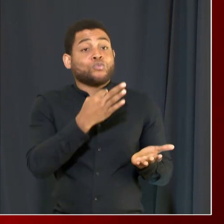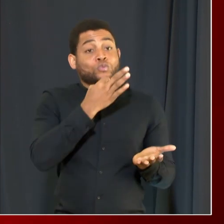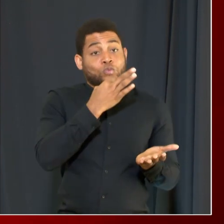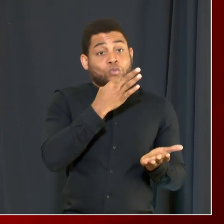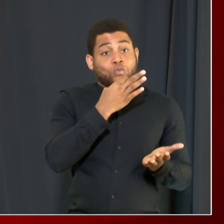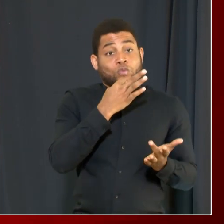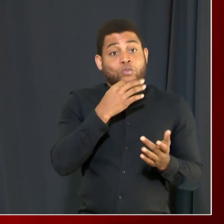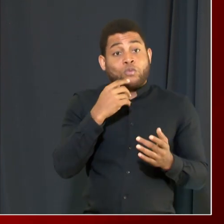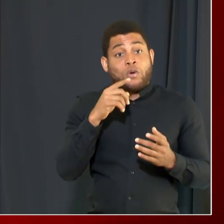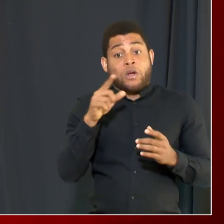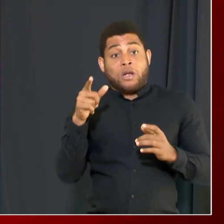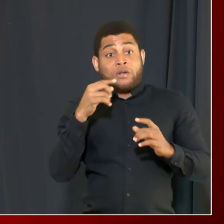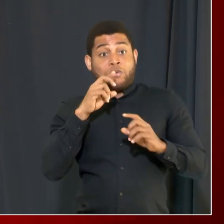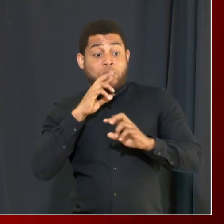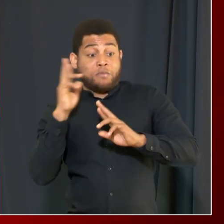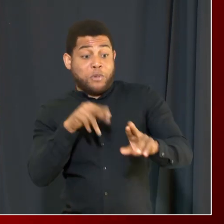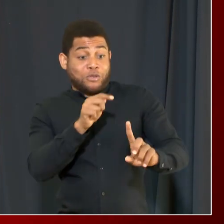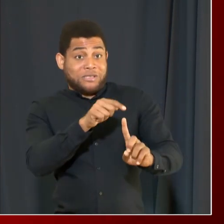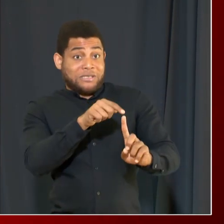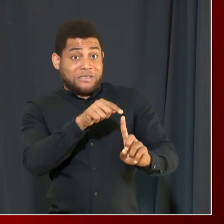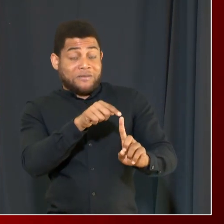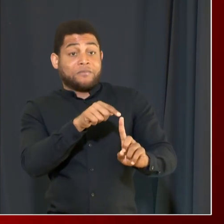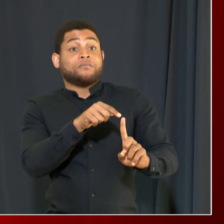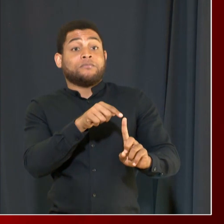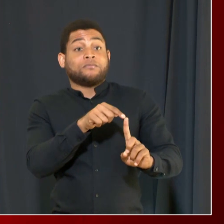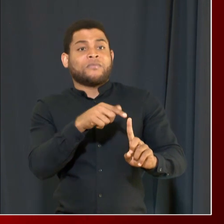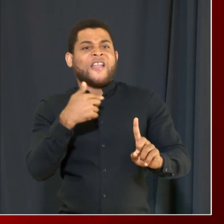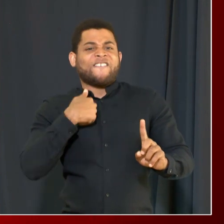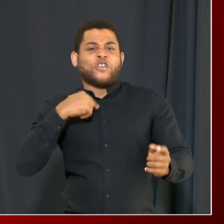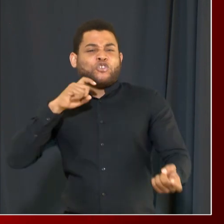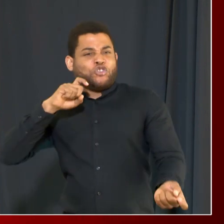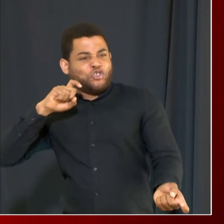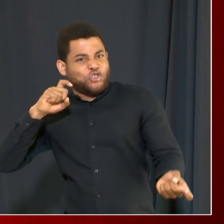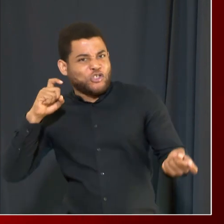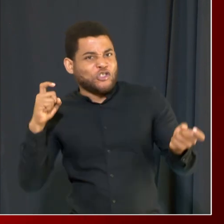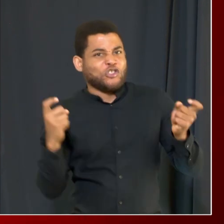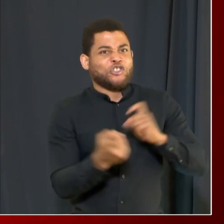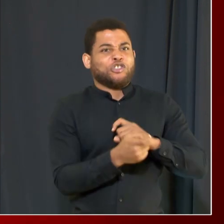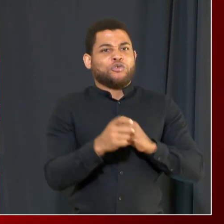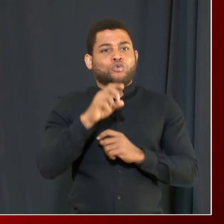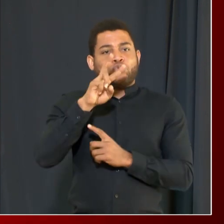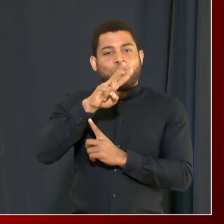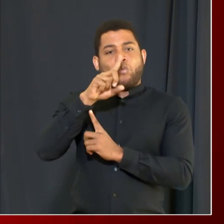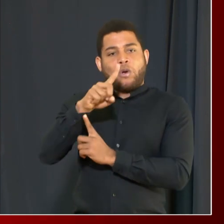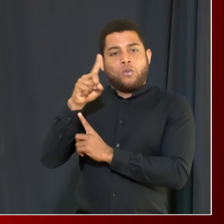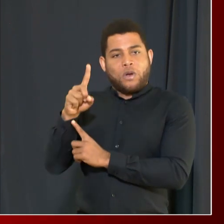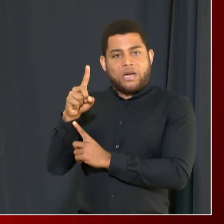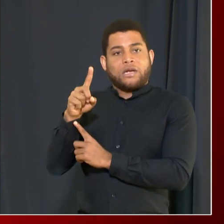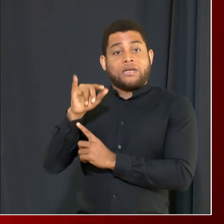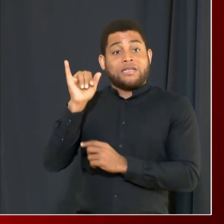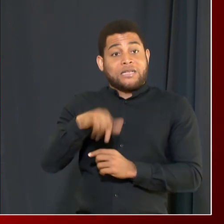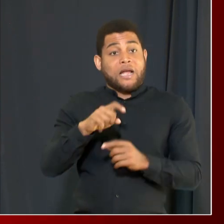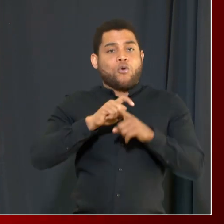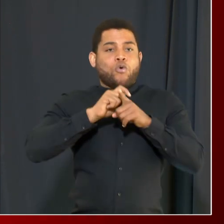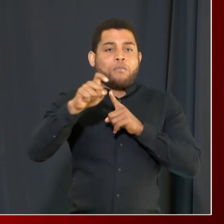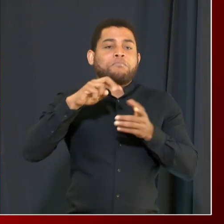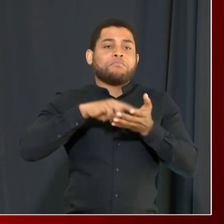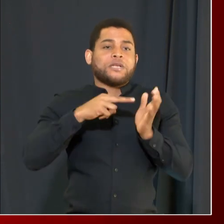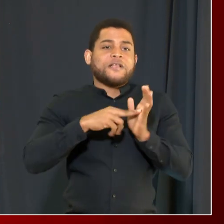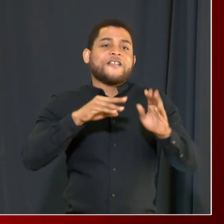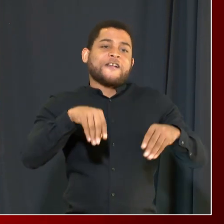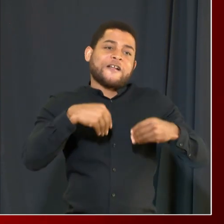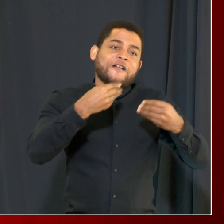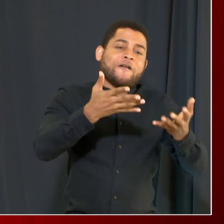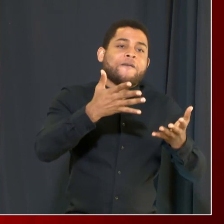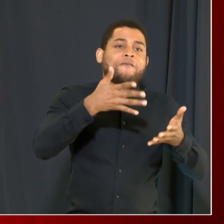mayor's order, a really transformation of what 211 is in the city that will allow for a caregiver, a parent, a